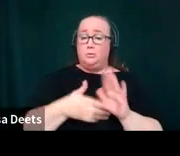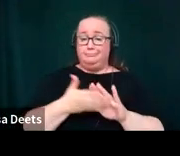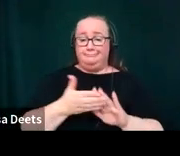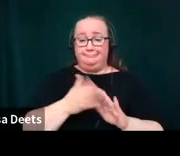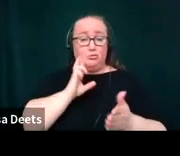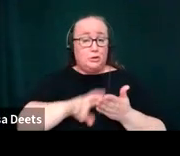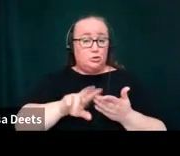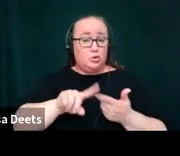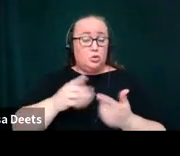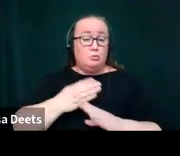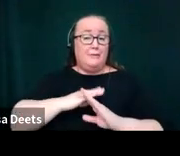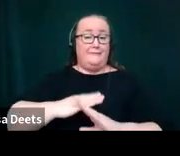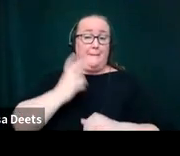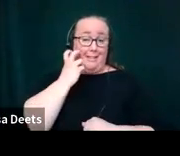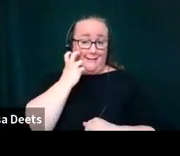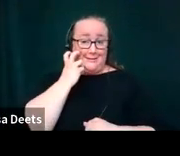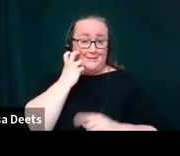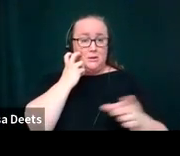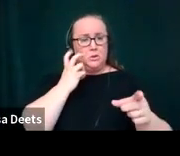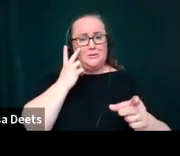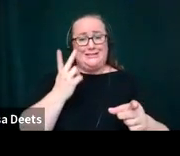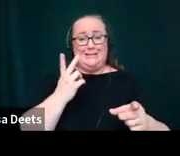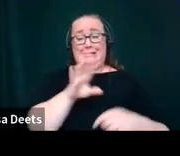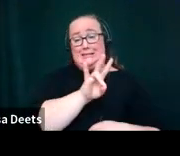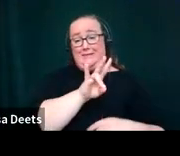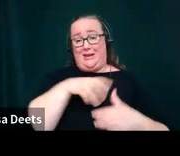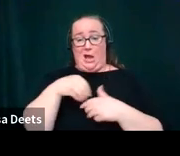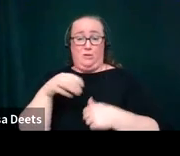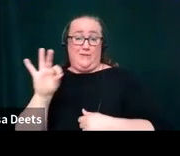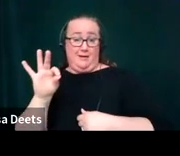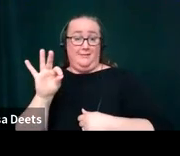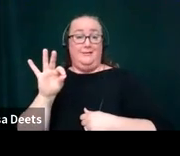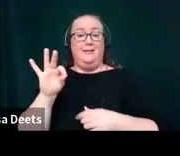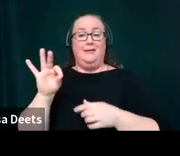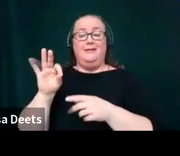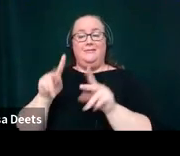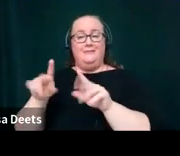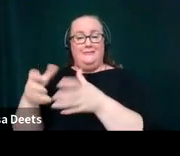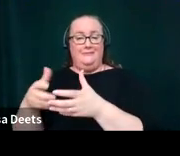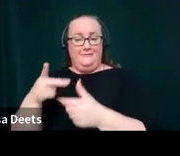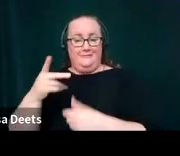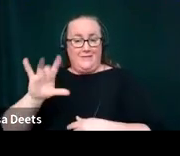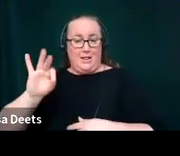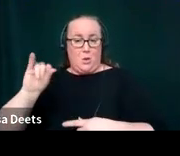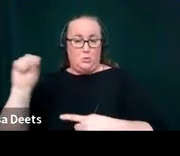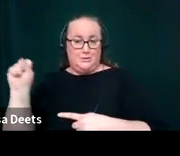Blindness. And on this slide, you see 7 of 9 fellows that we've granted over the years.